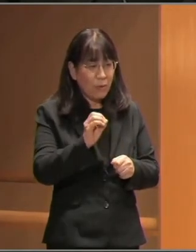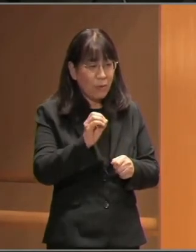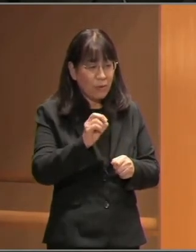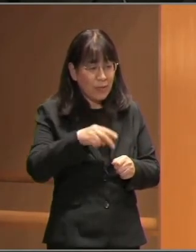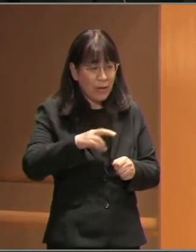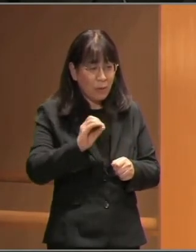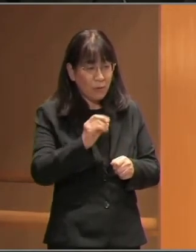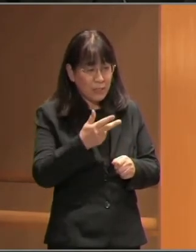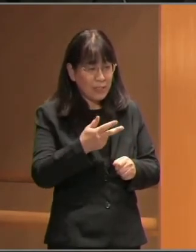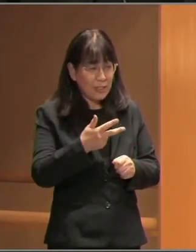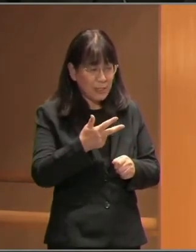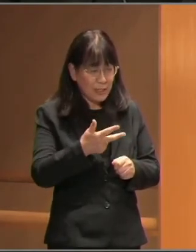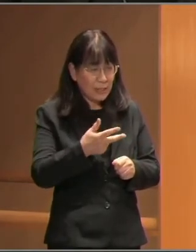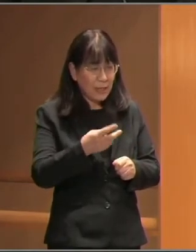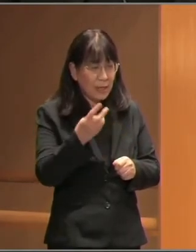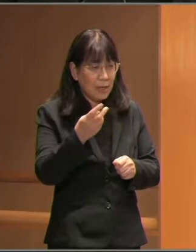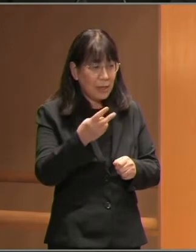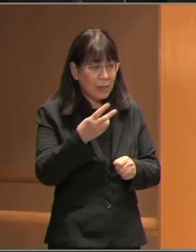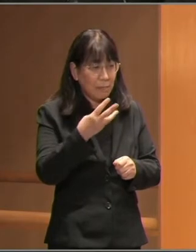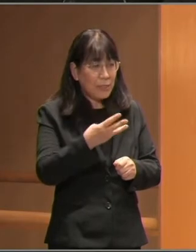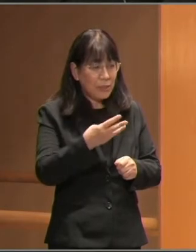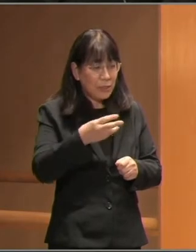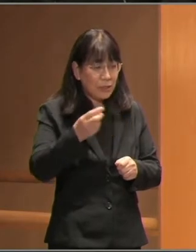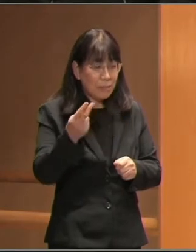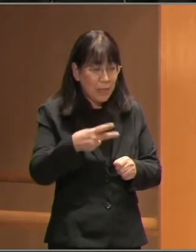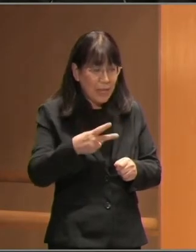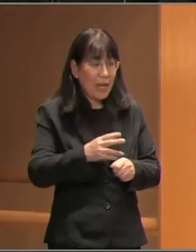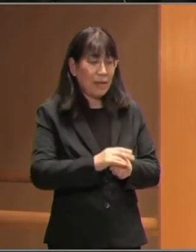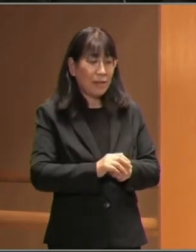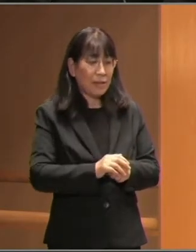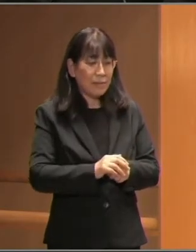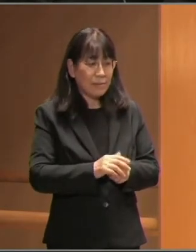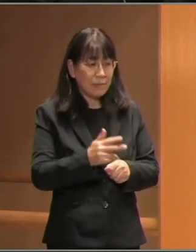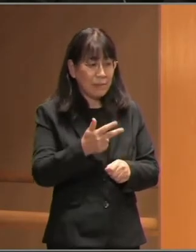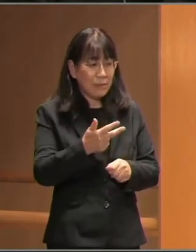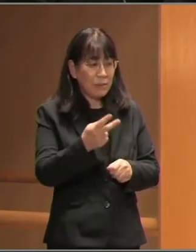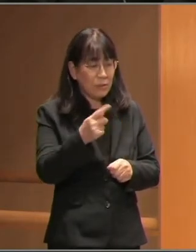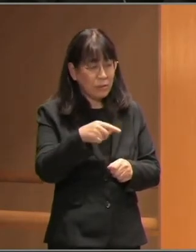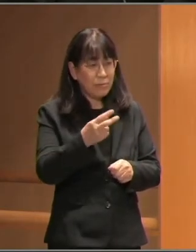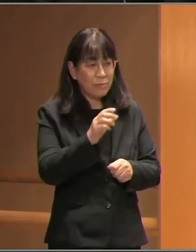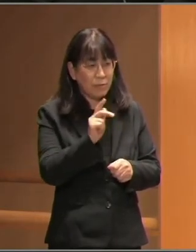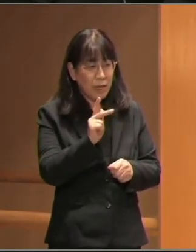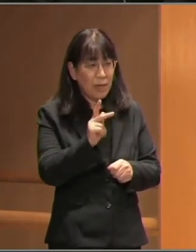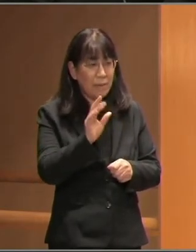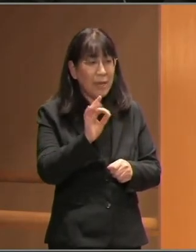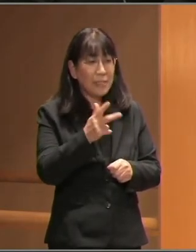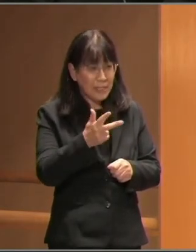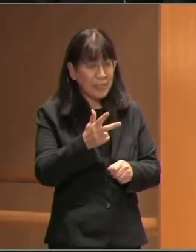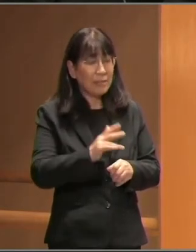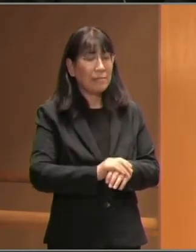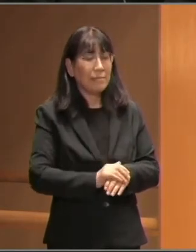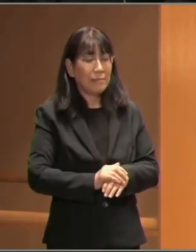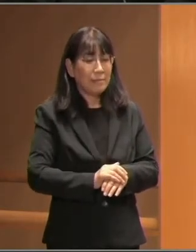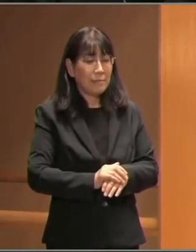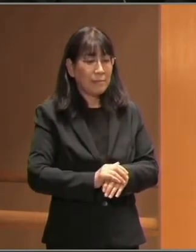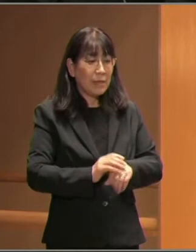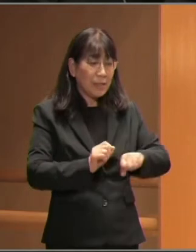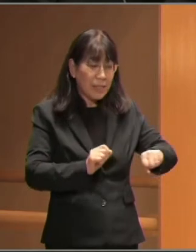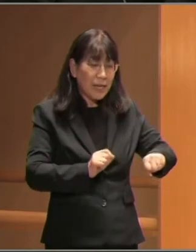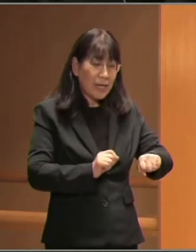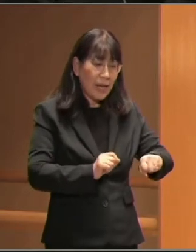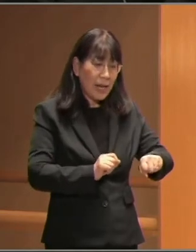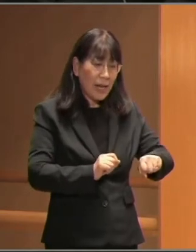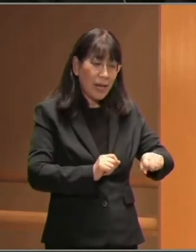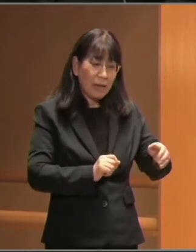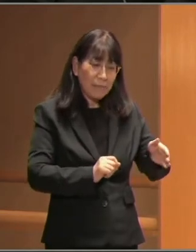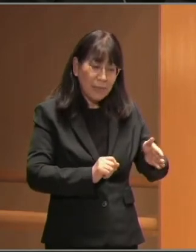different type of washi as well, including Fuga, Fusho, and also the pure